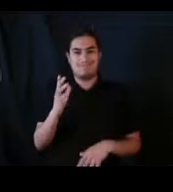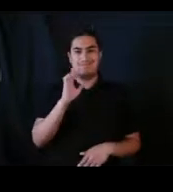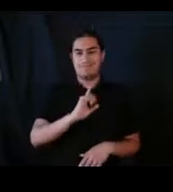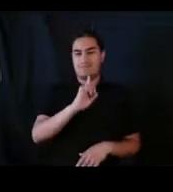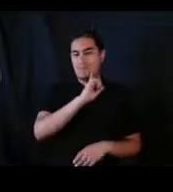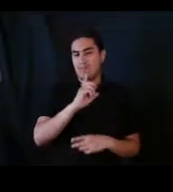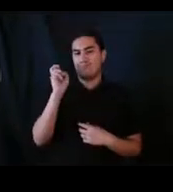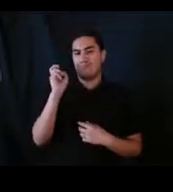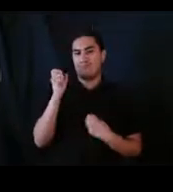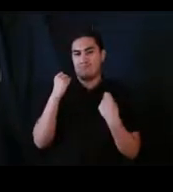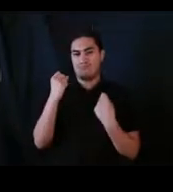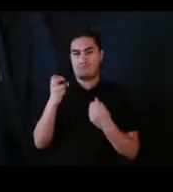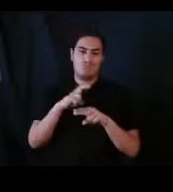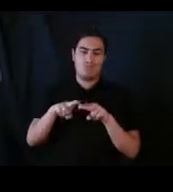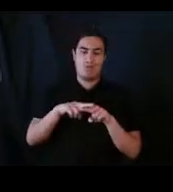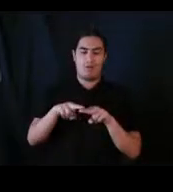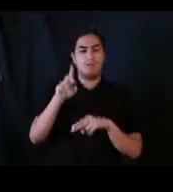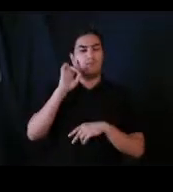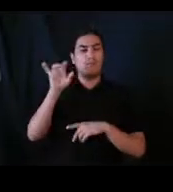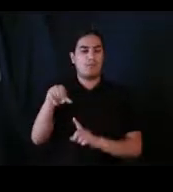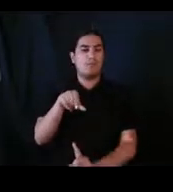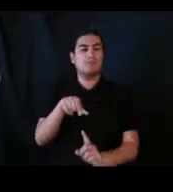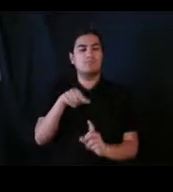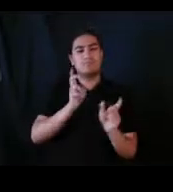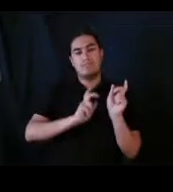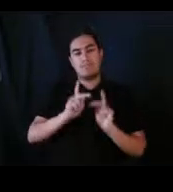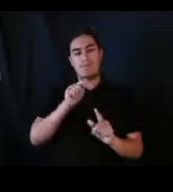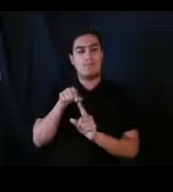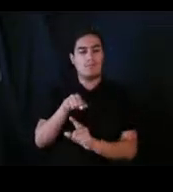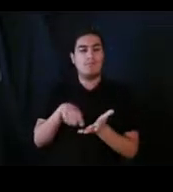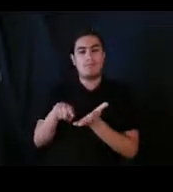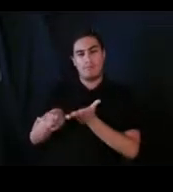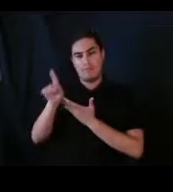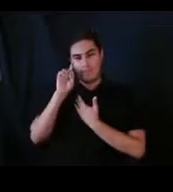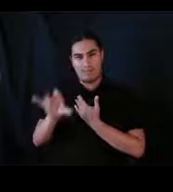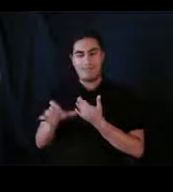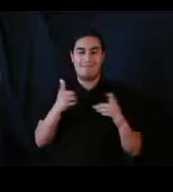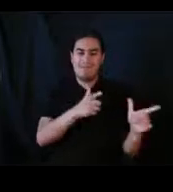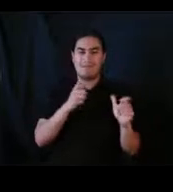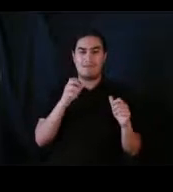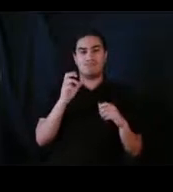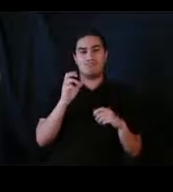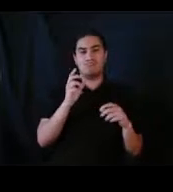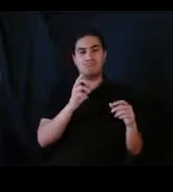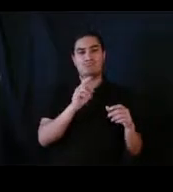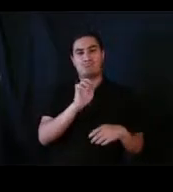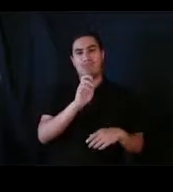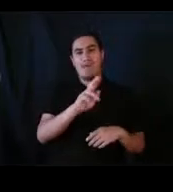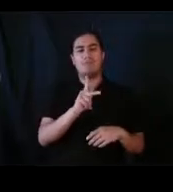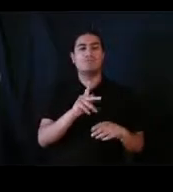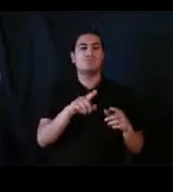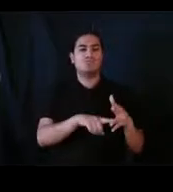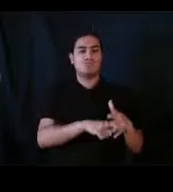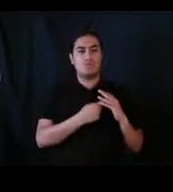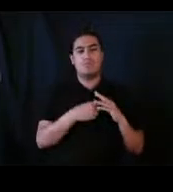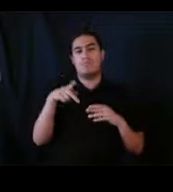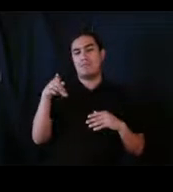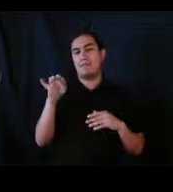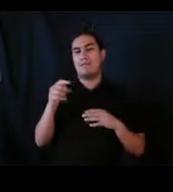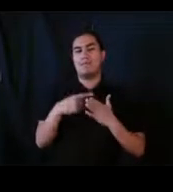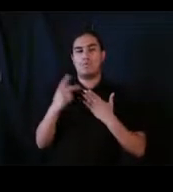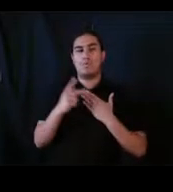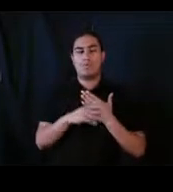eligible low-income individuals across the region mtc's fast track start pilot program will will establish